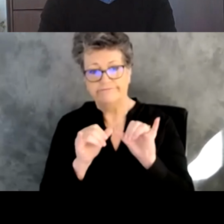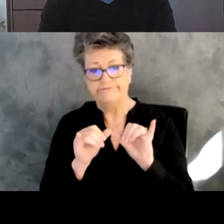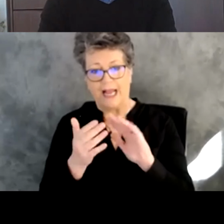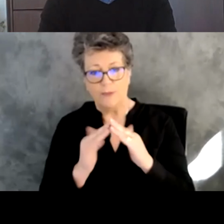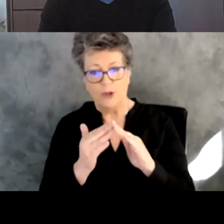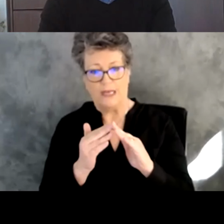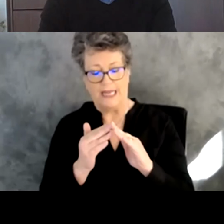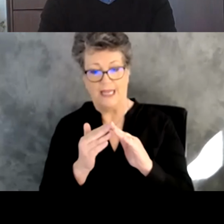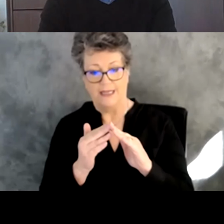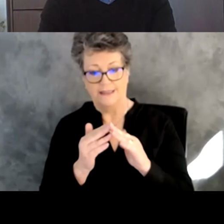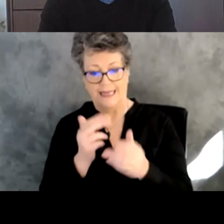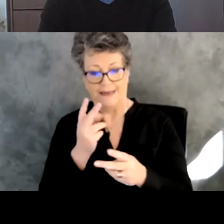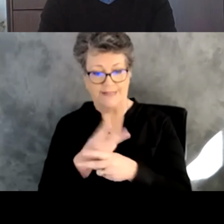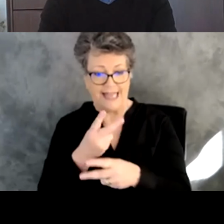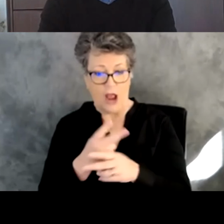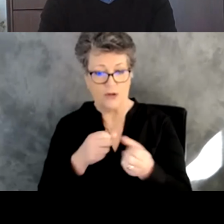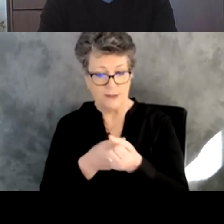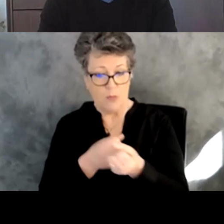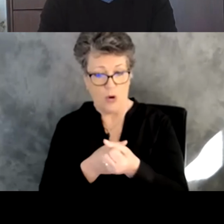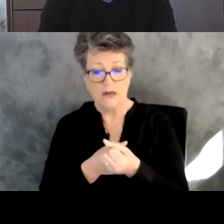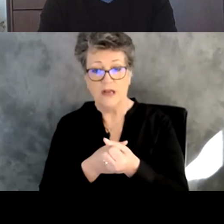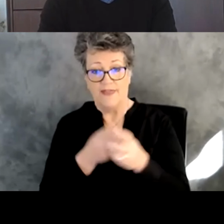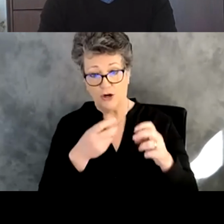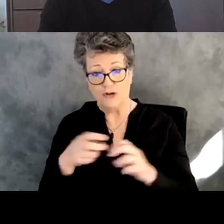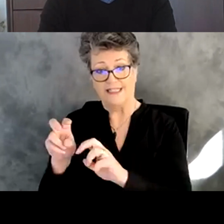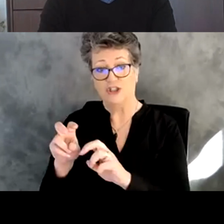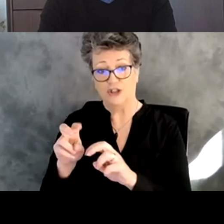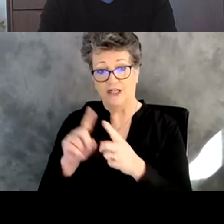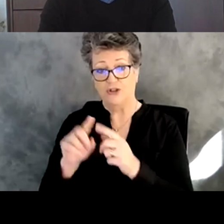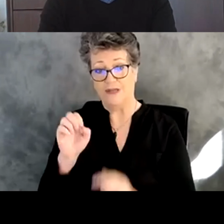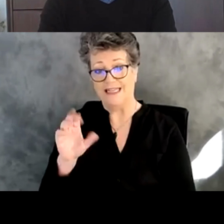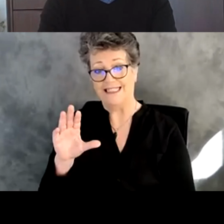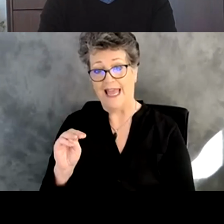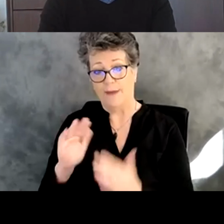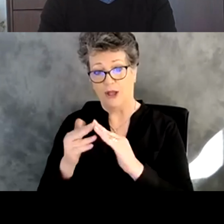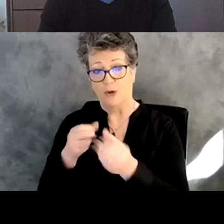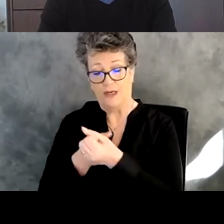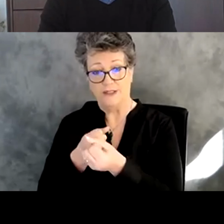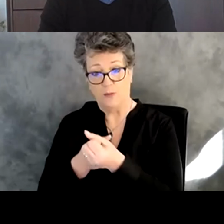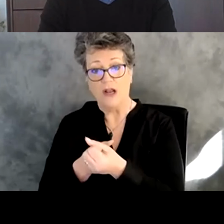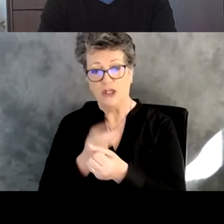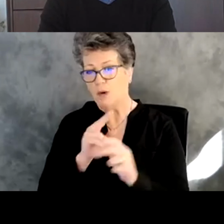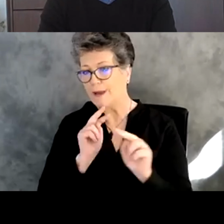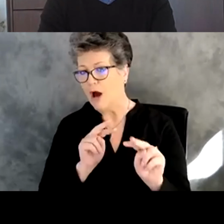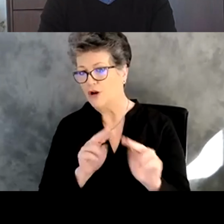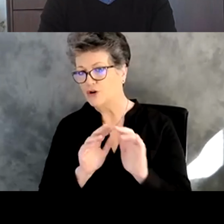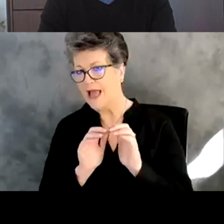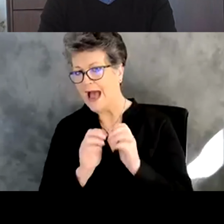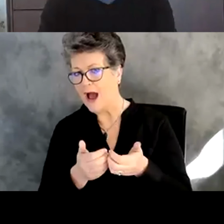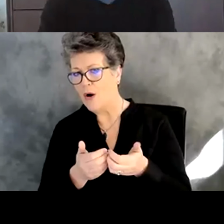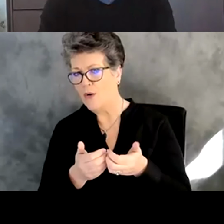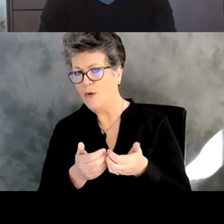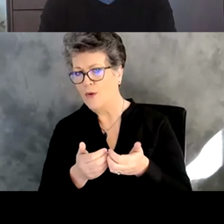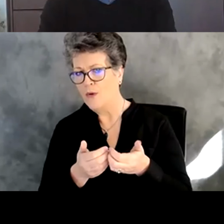homes programs into ECM and community supports. And so we'll be monitoring how that